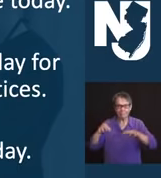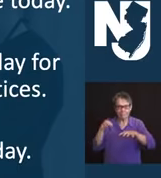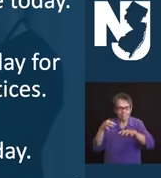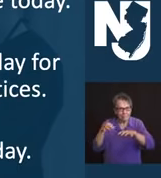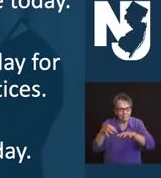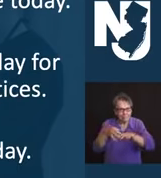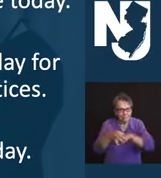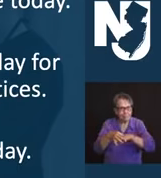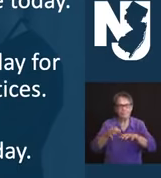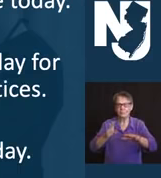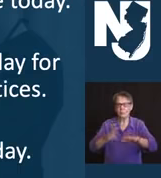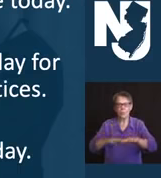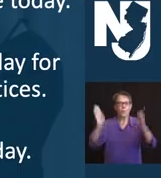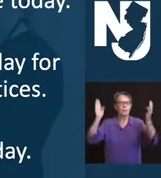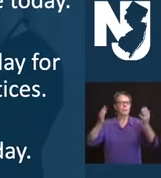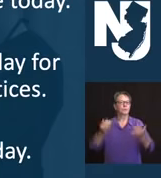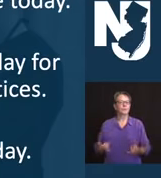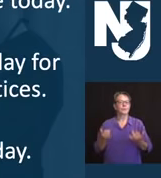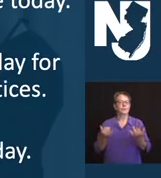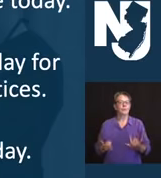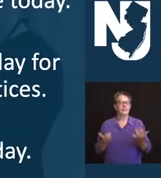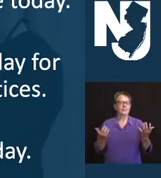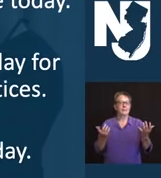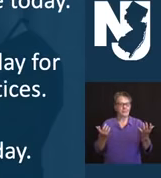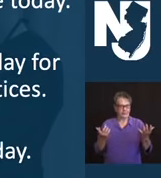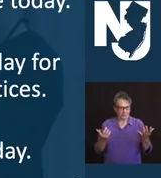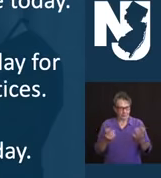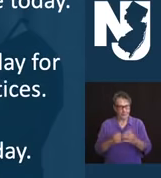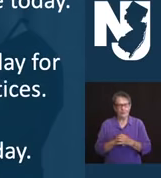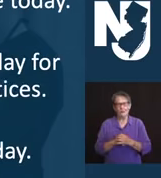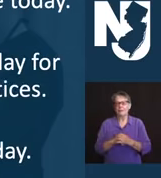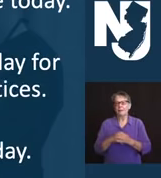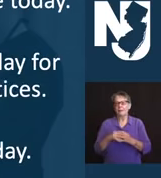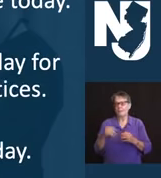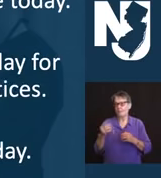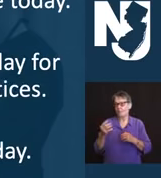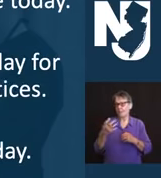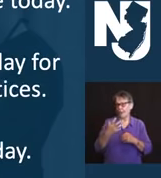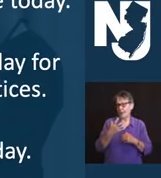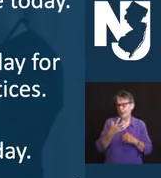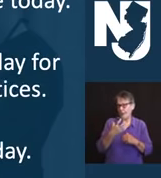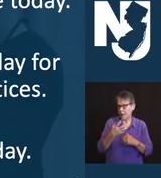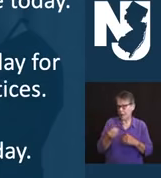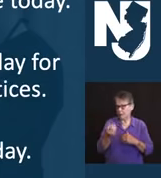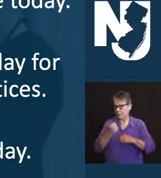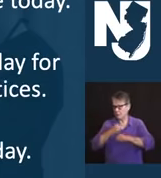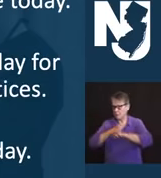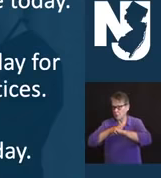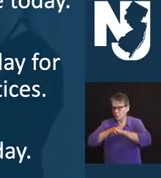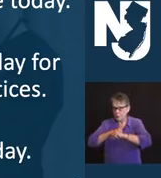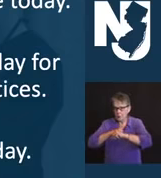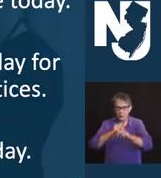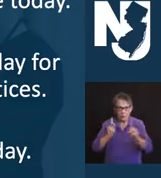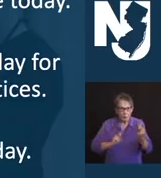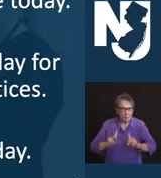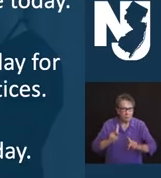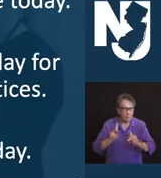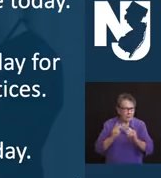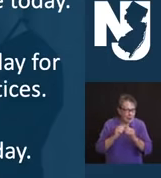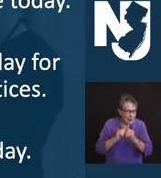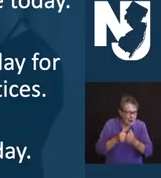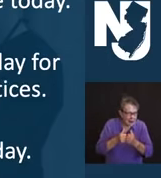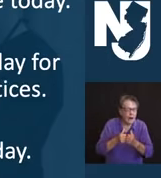and protecting them from the coronavirus are our top priorities. Additionally, today, organized sports teams are again able